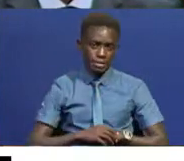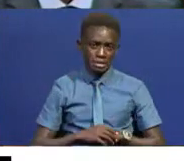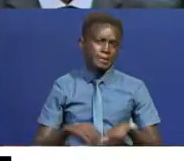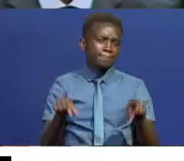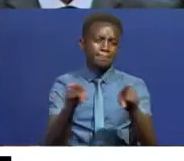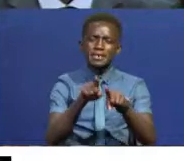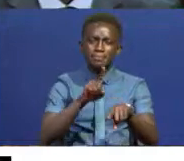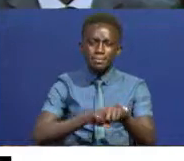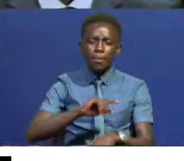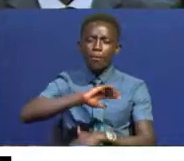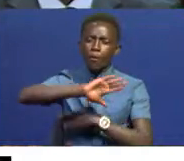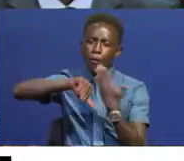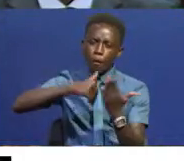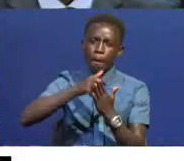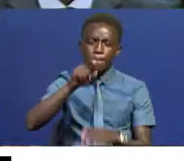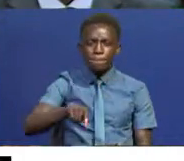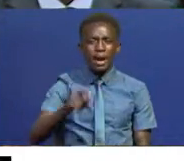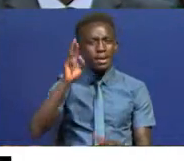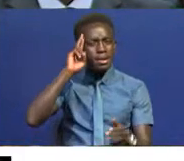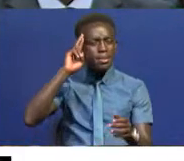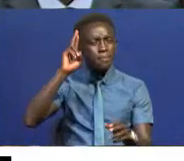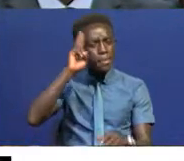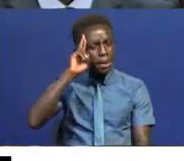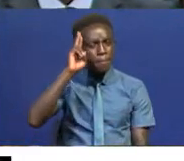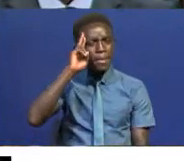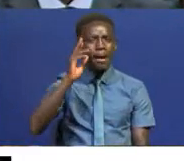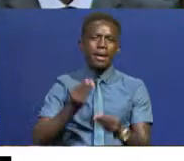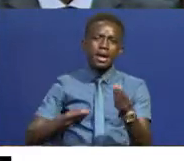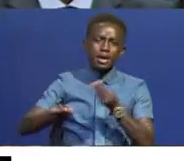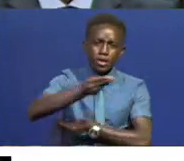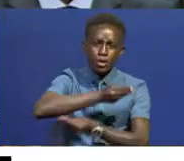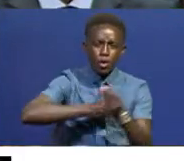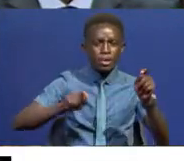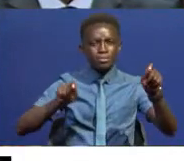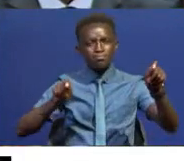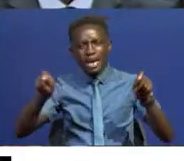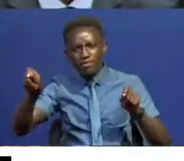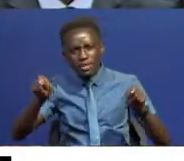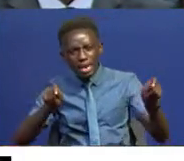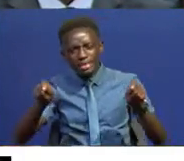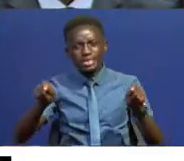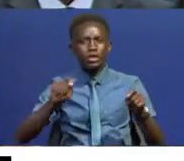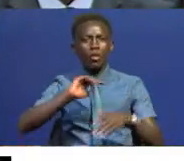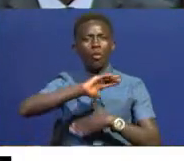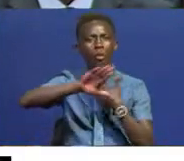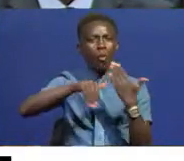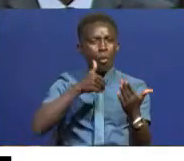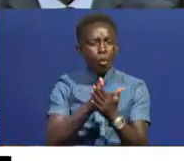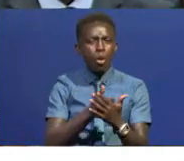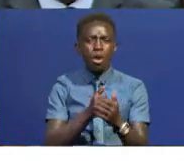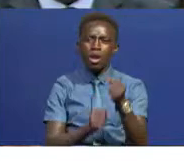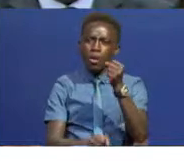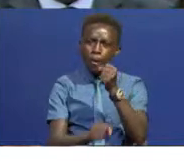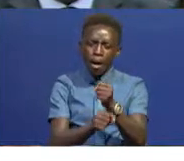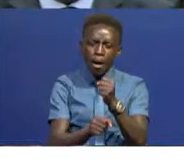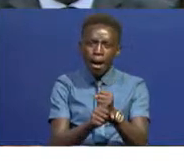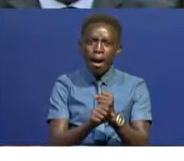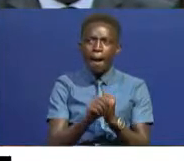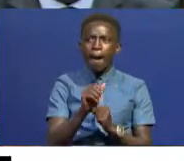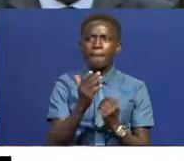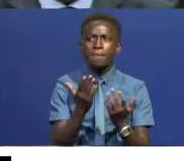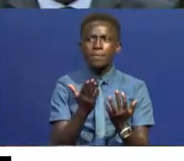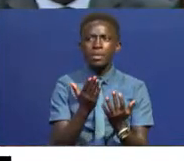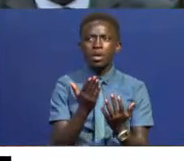remember that economic governance and management are underpinned and necessitated by the inescapable condition